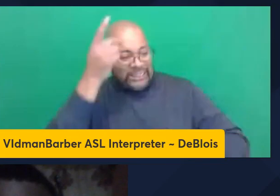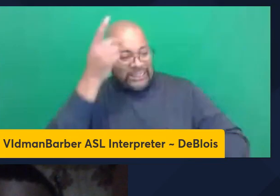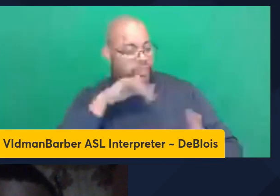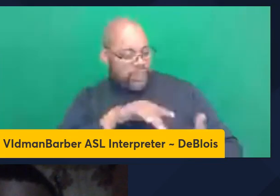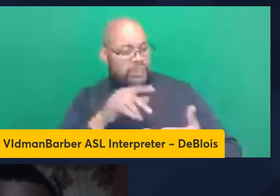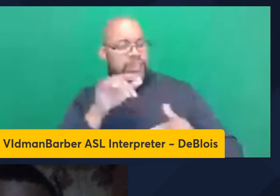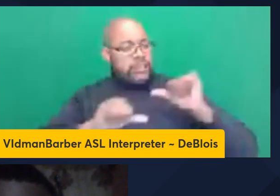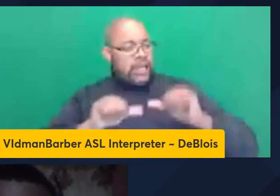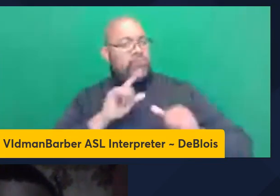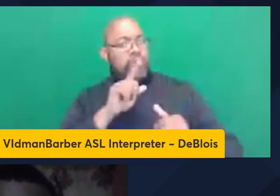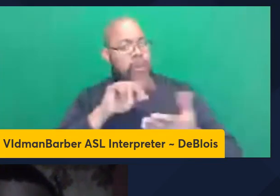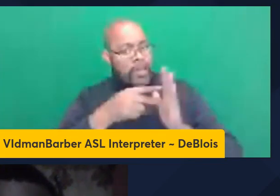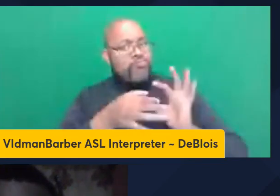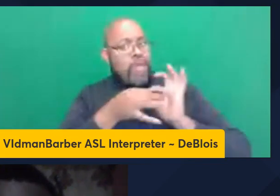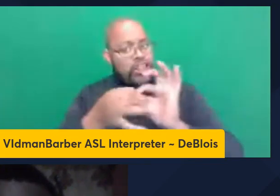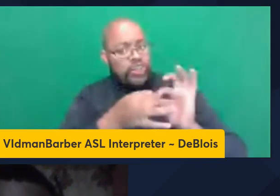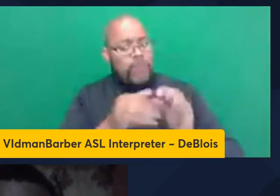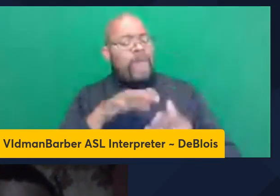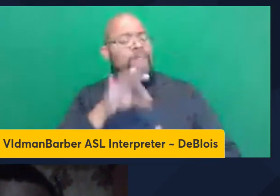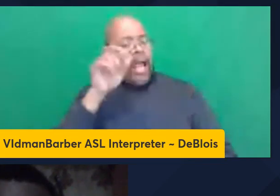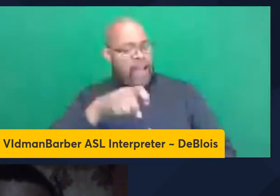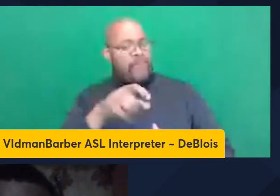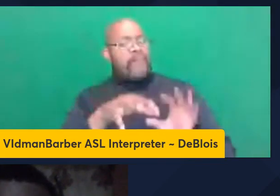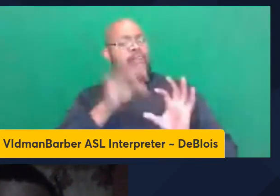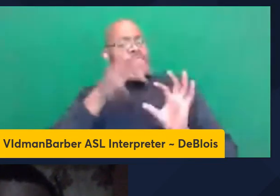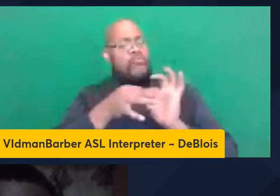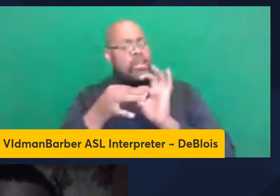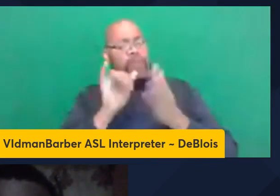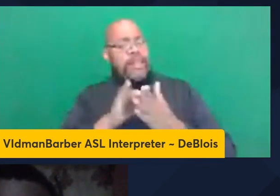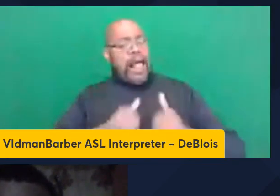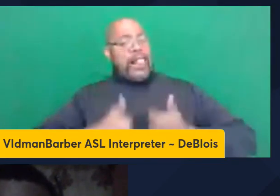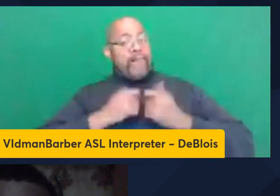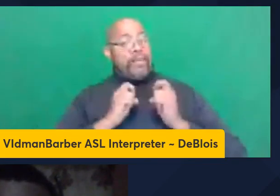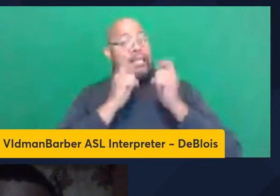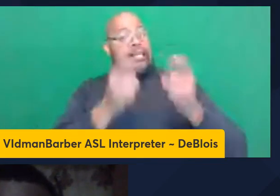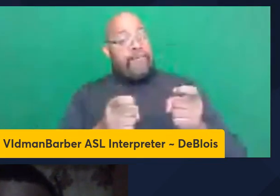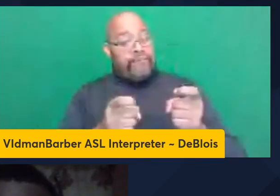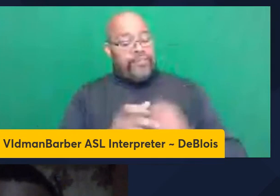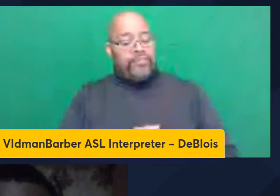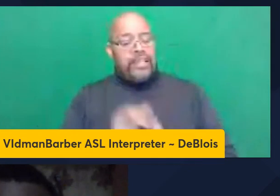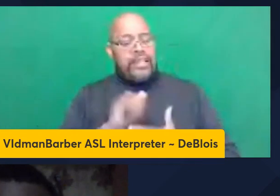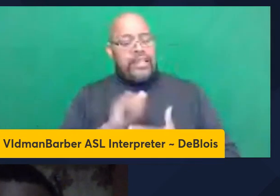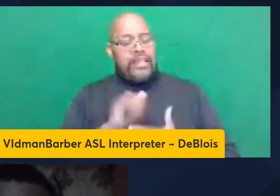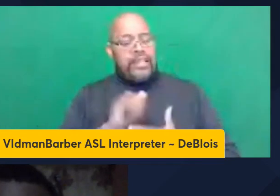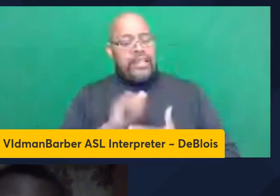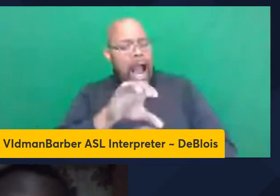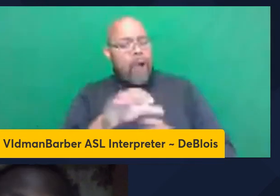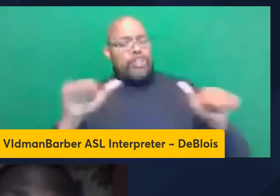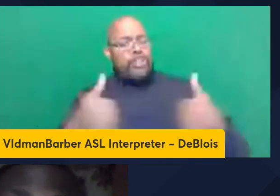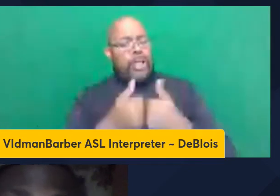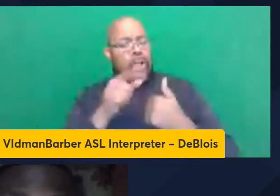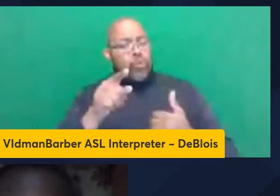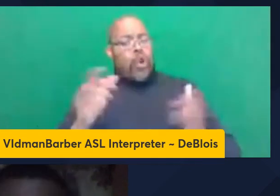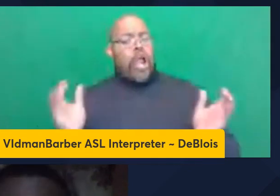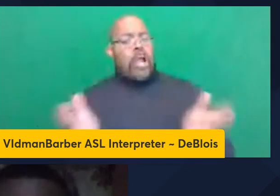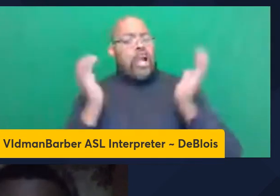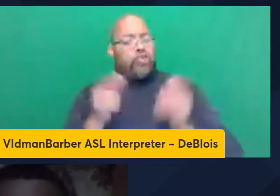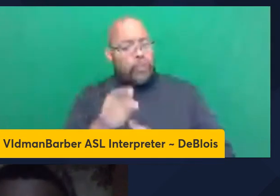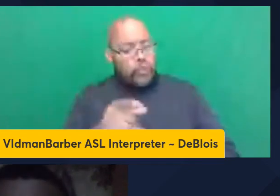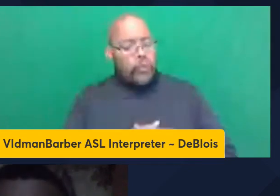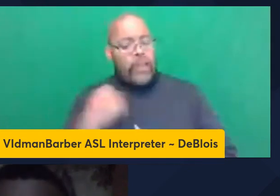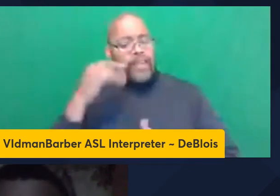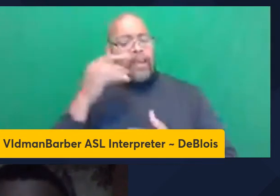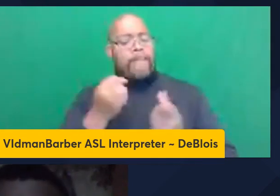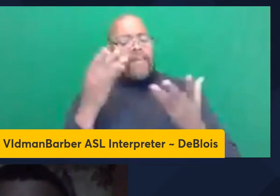think it's important to find the relationships that are very life-giving, that empower you, that challenge you, that encourage you. And for me, I think a lot of any